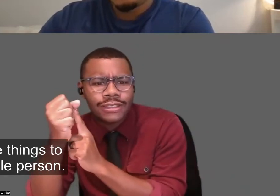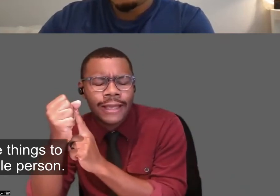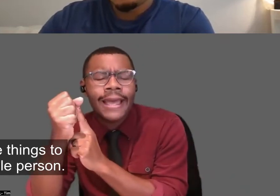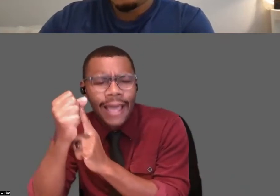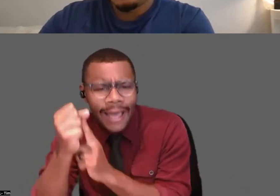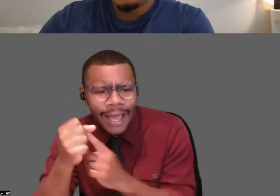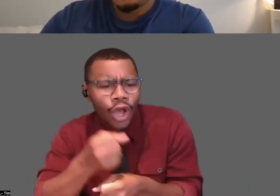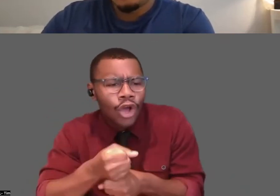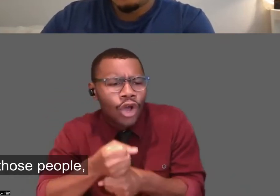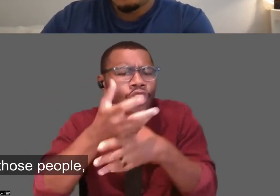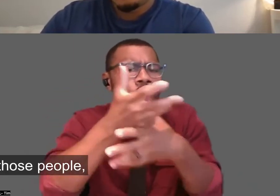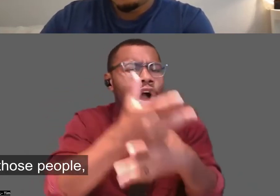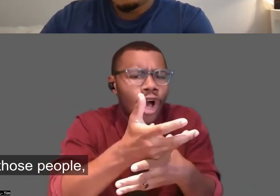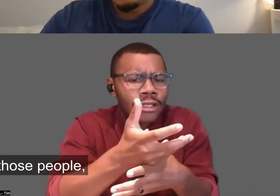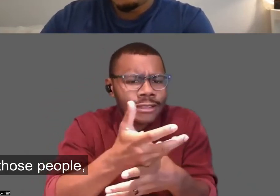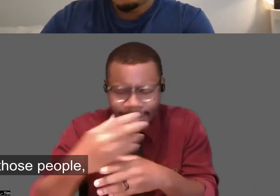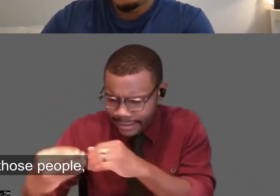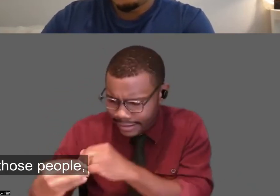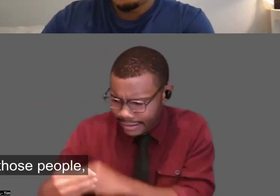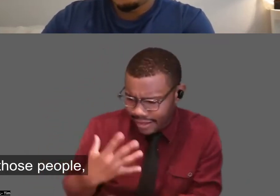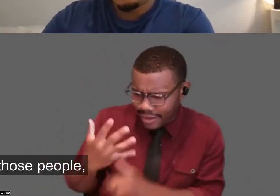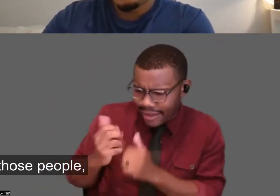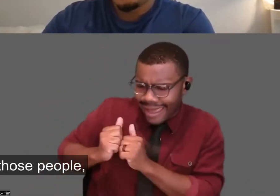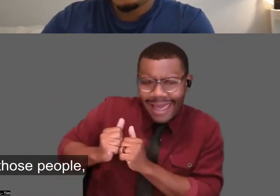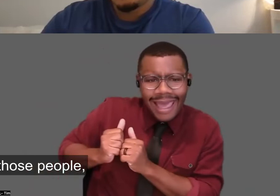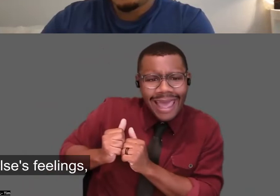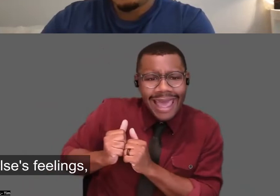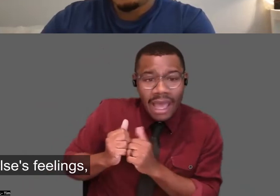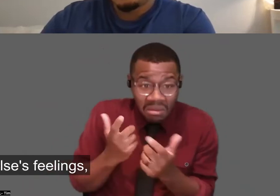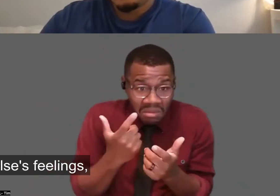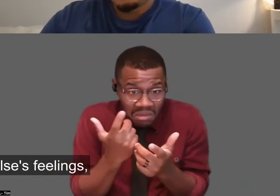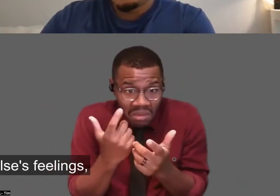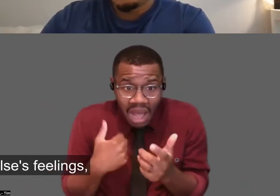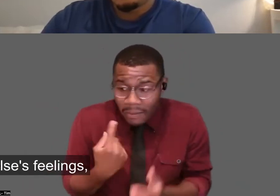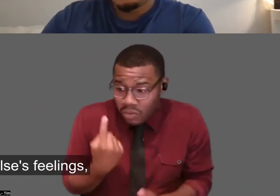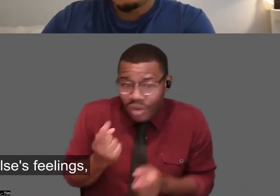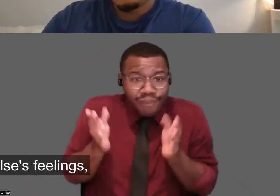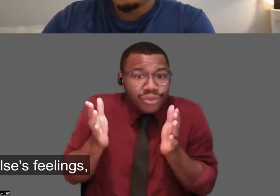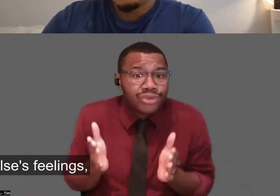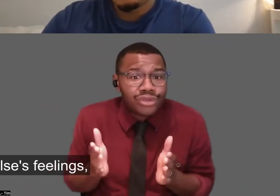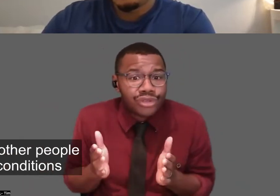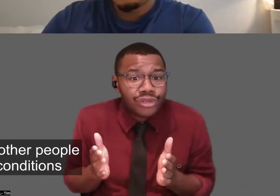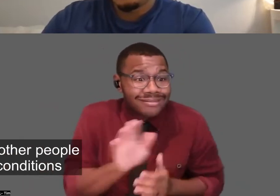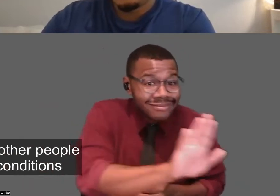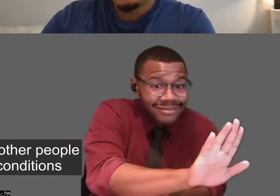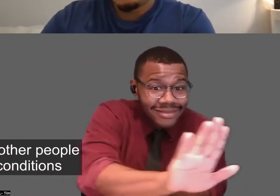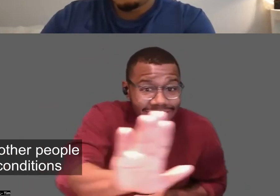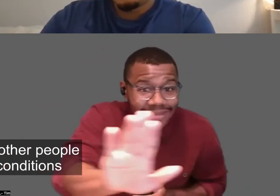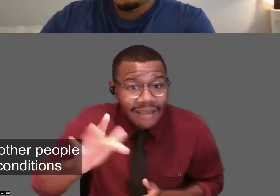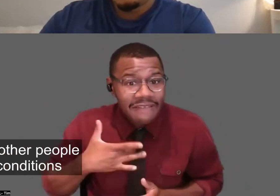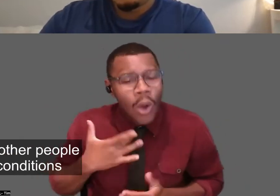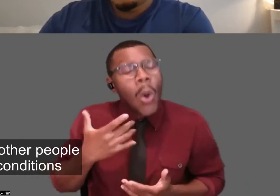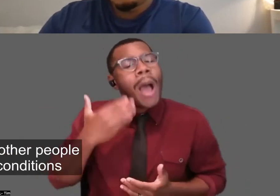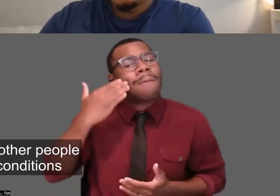single person. And I'm just one of those people. I can't feel nobody else's feelings, but